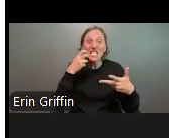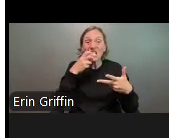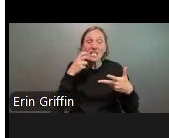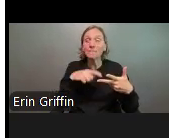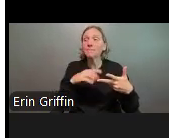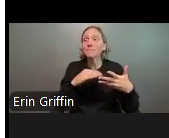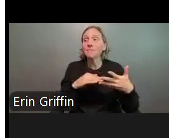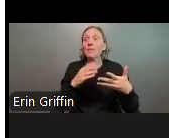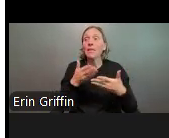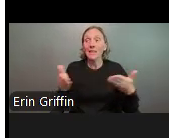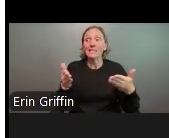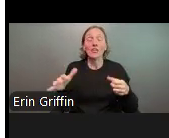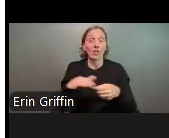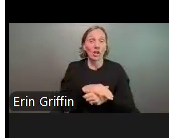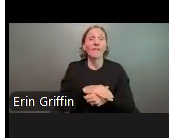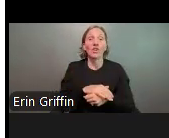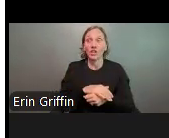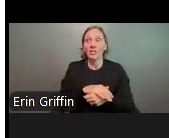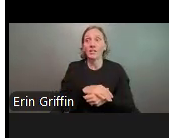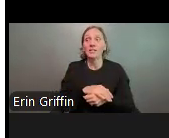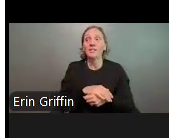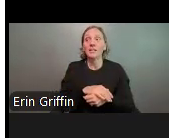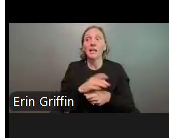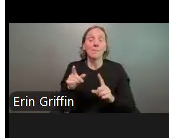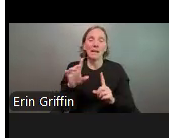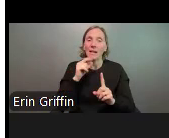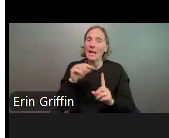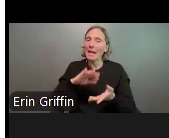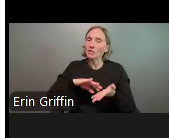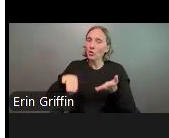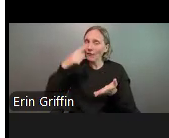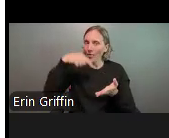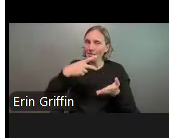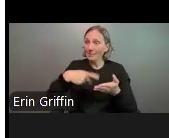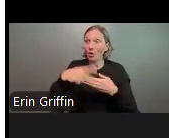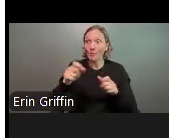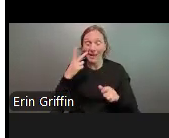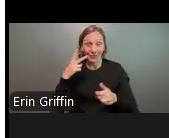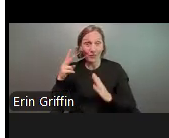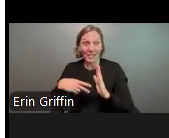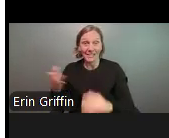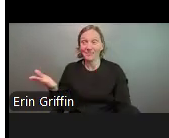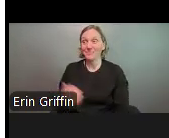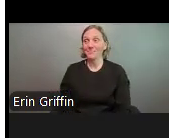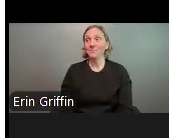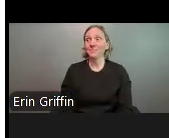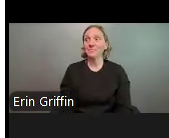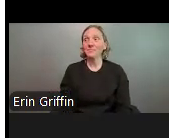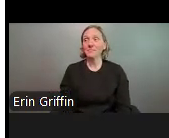are covered by other agencies, so excluded for this program, are listed here as well. Next